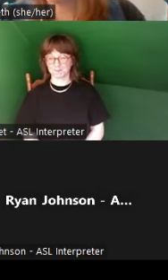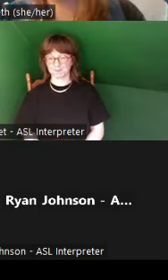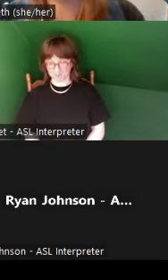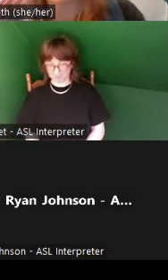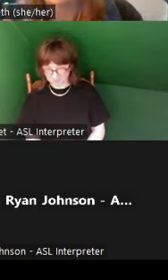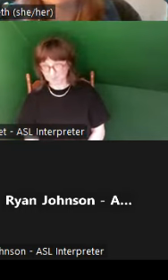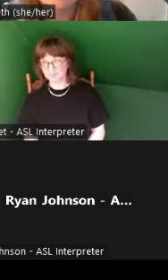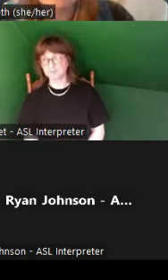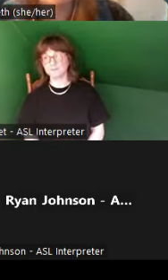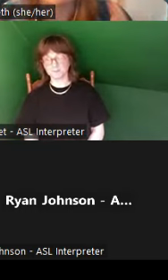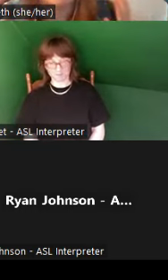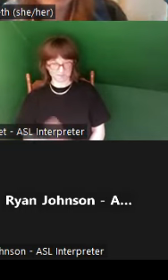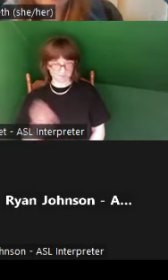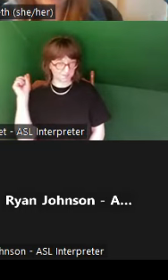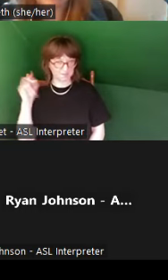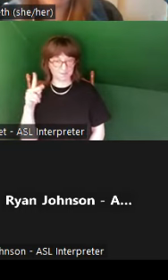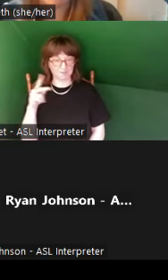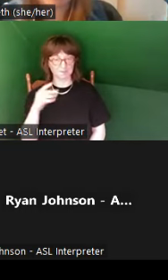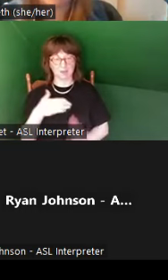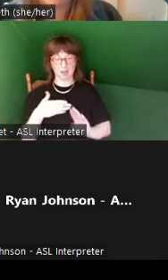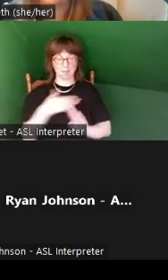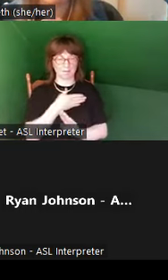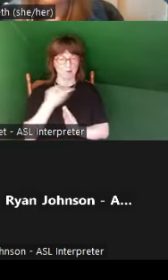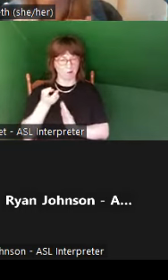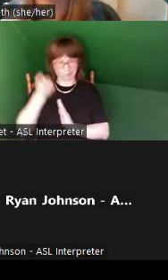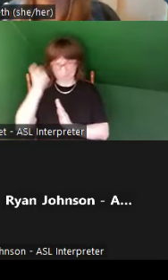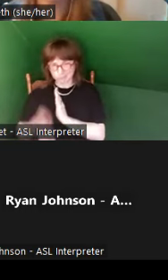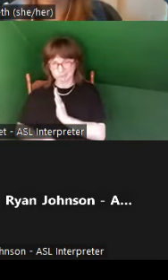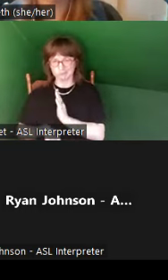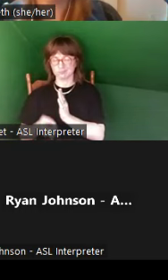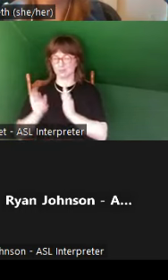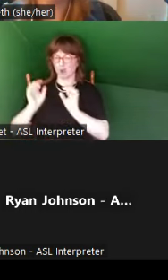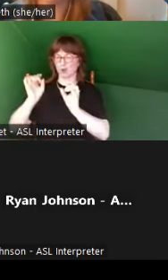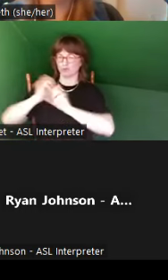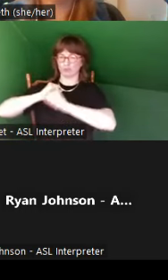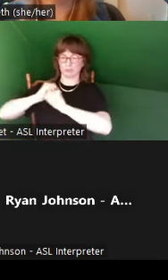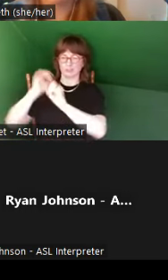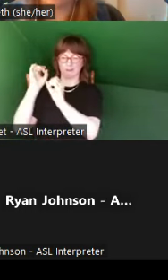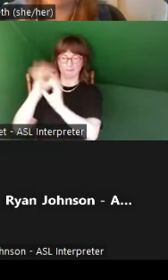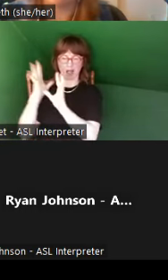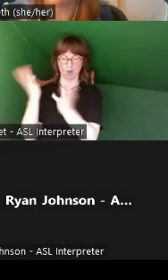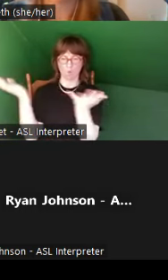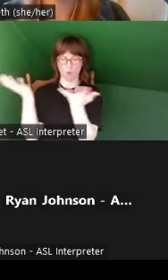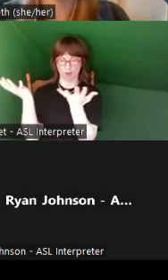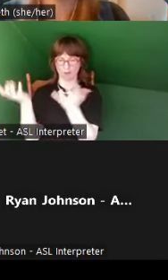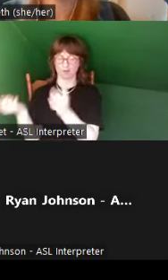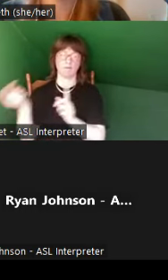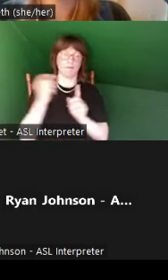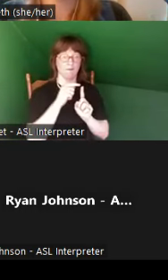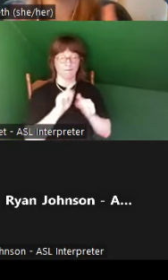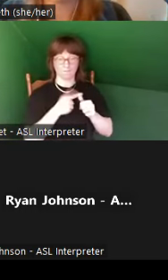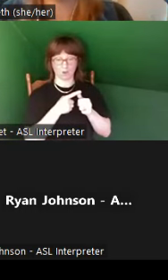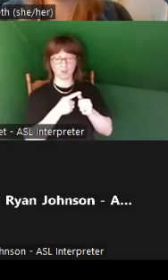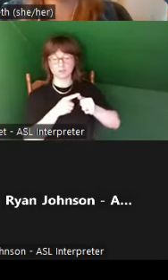Okay, so before we get into what is resistive violence, it's really important to know that